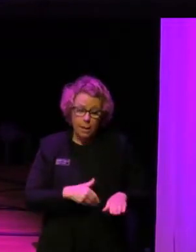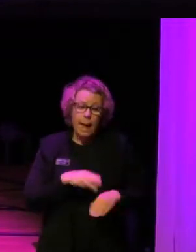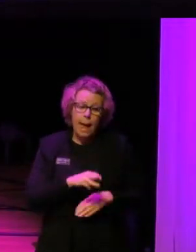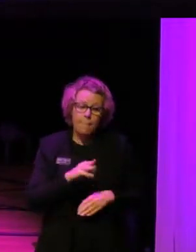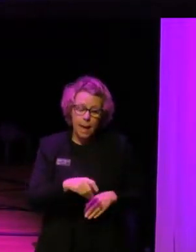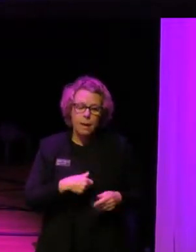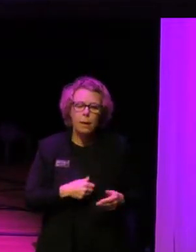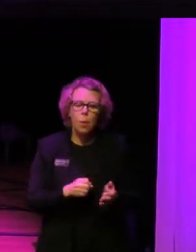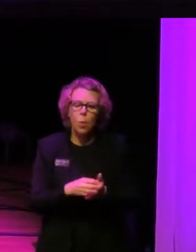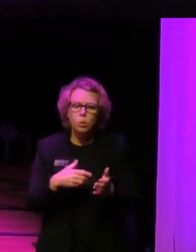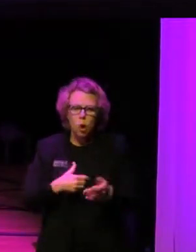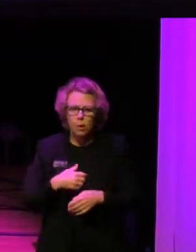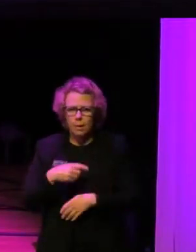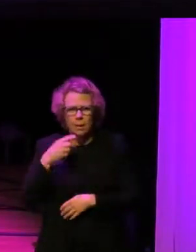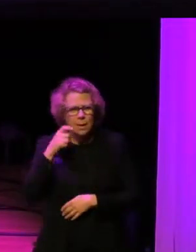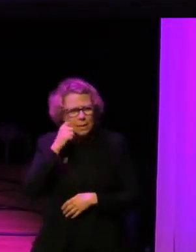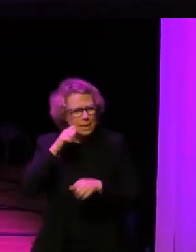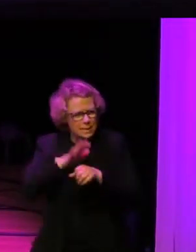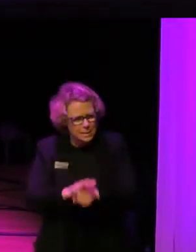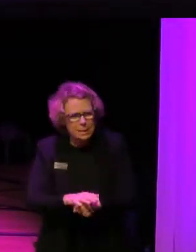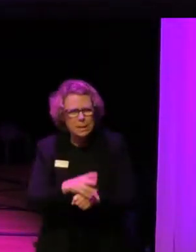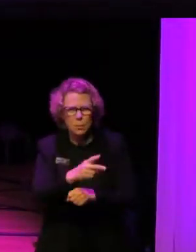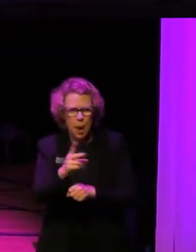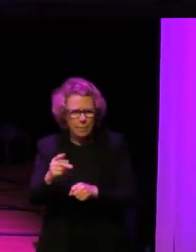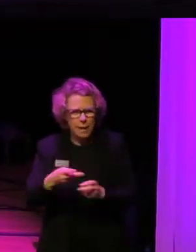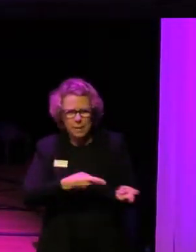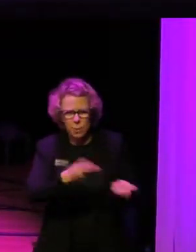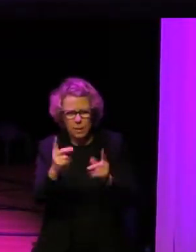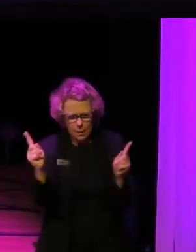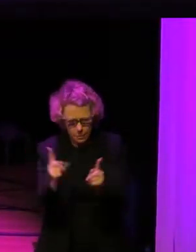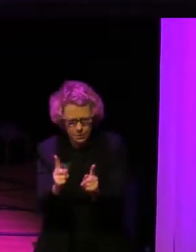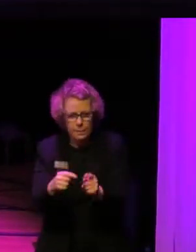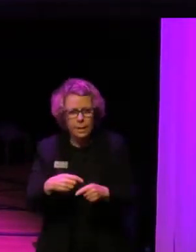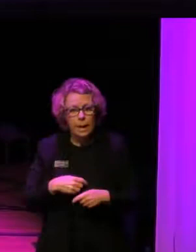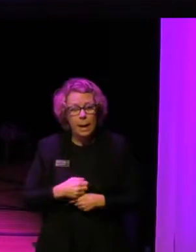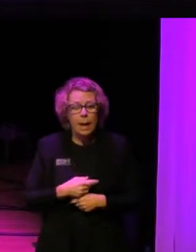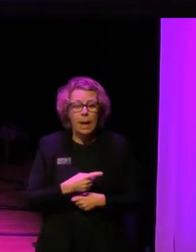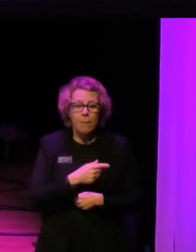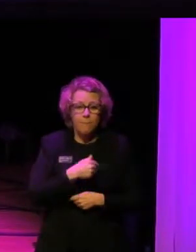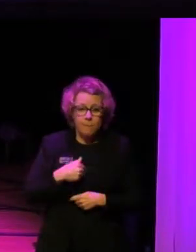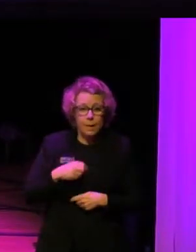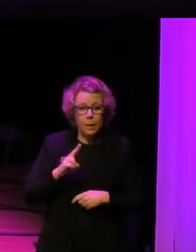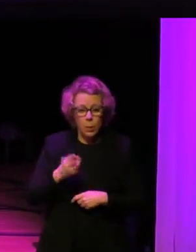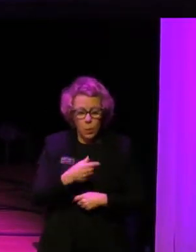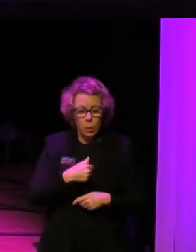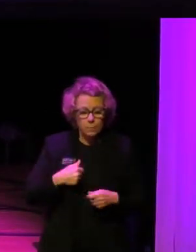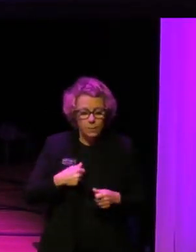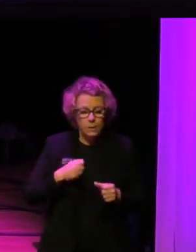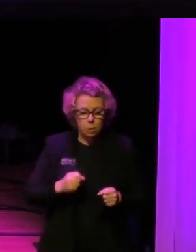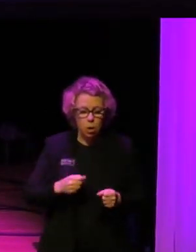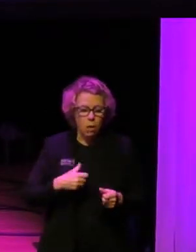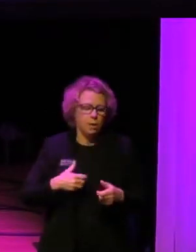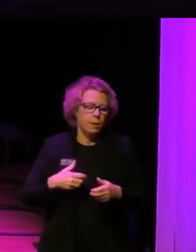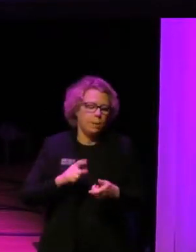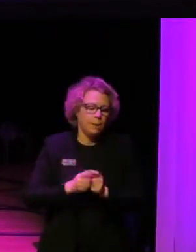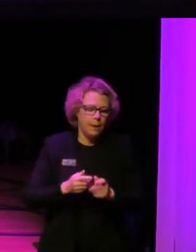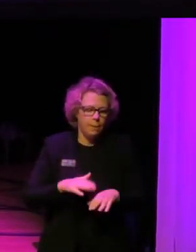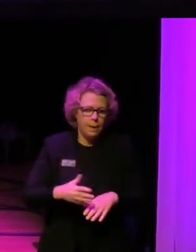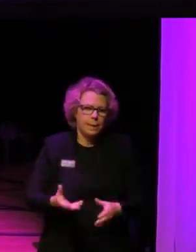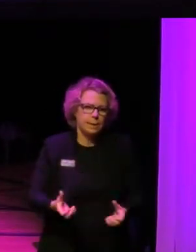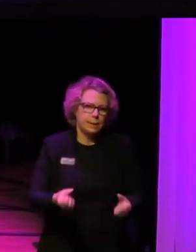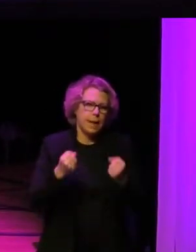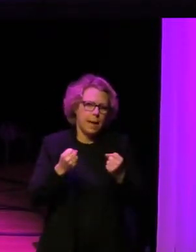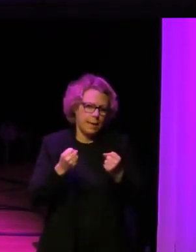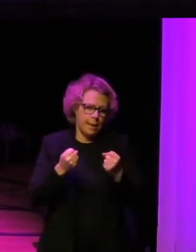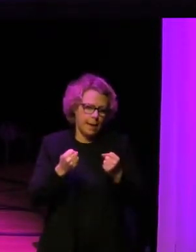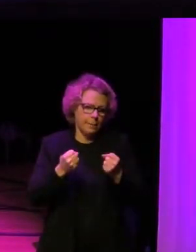shrinking democracy space? Or are human rights growing stronger as we organize in resistance and political